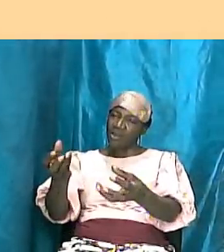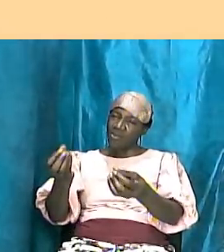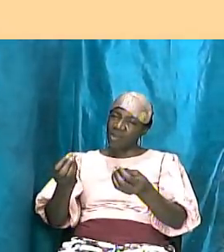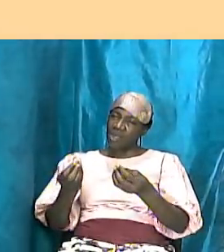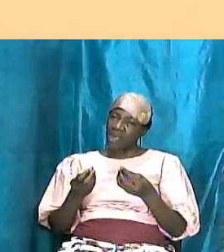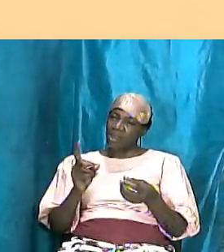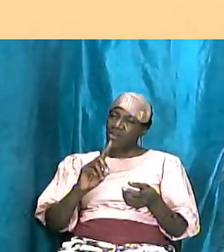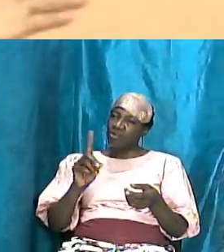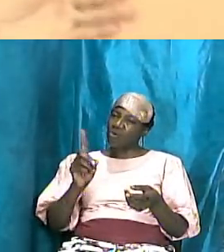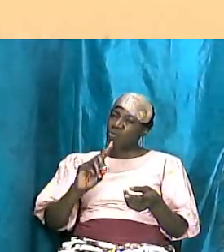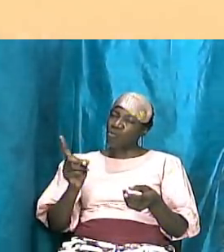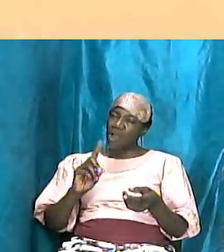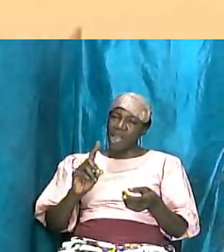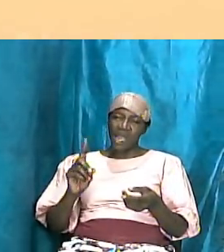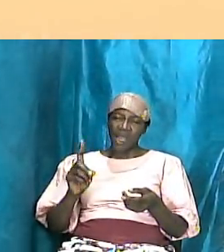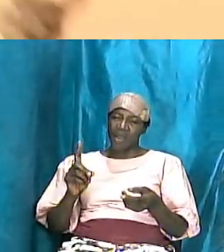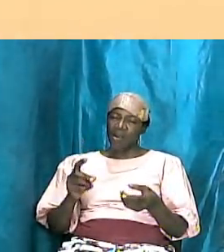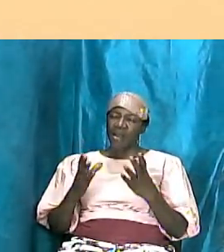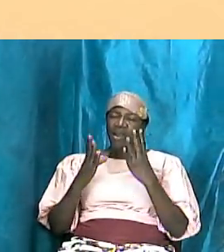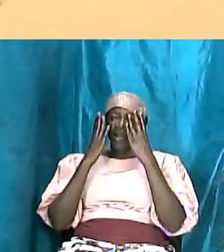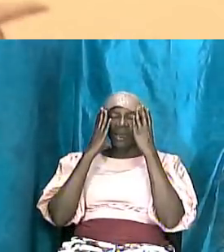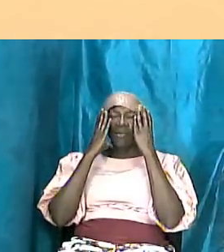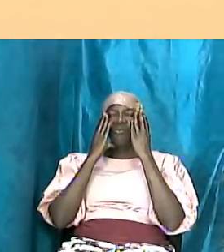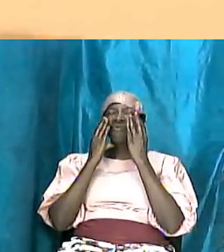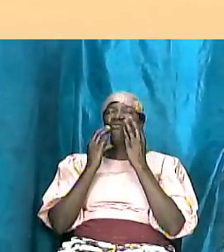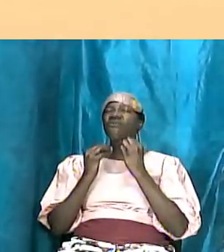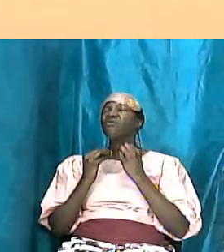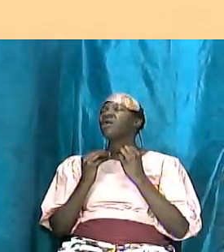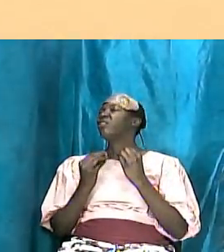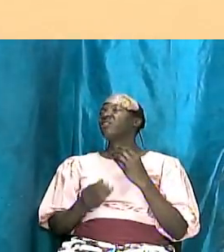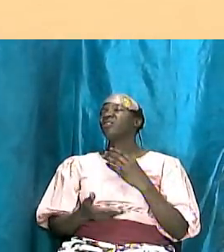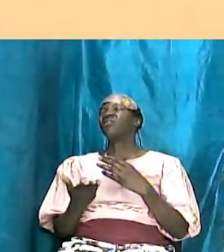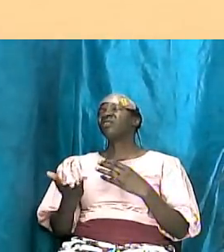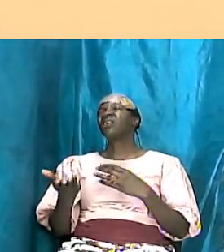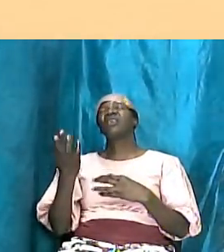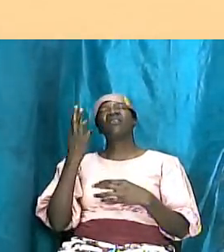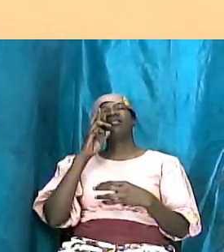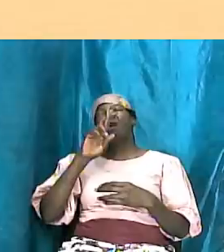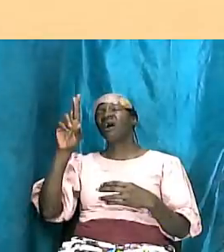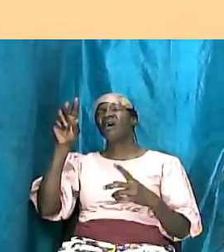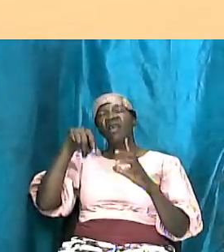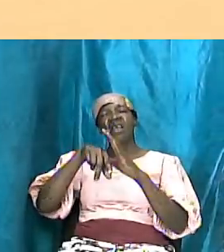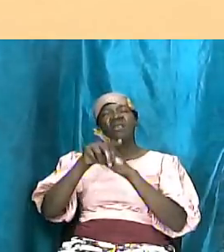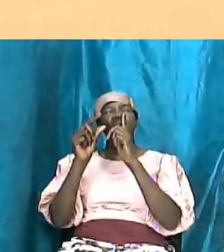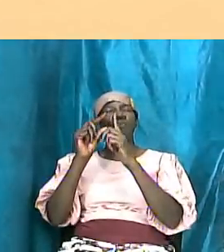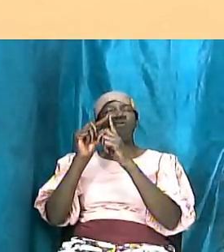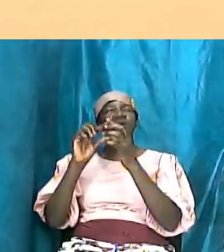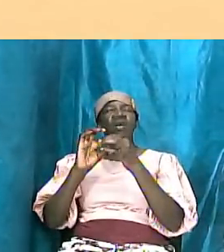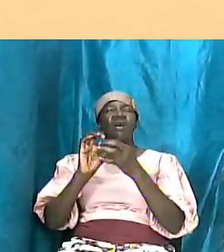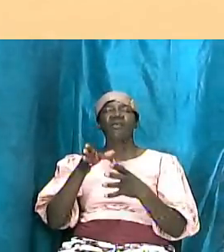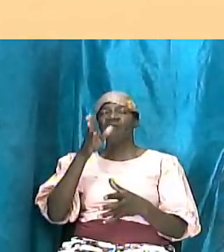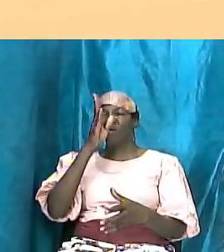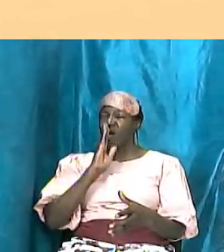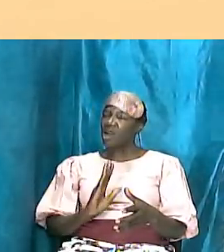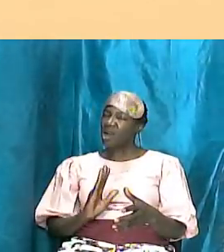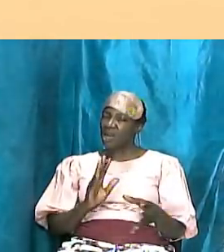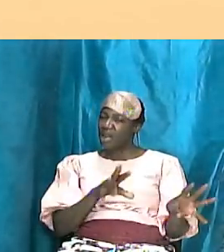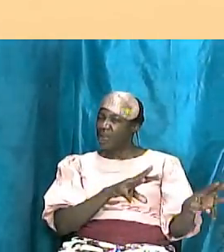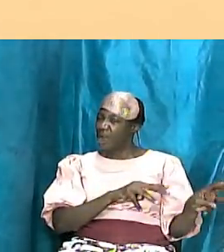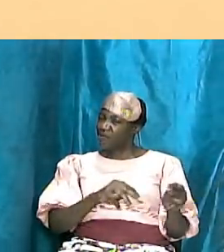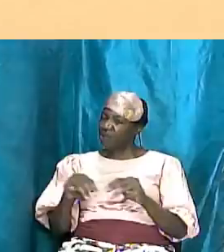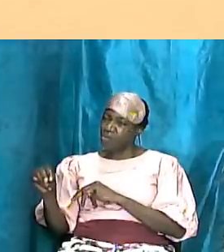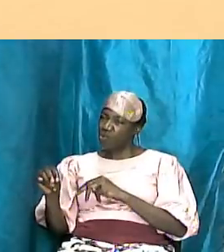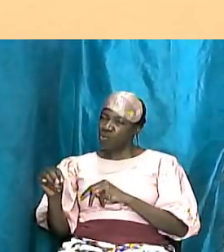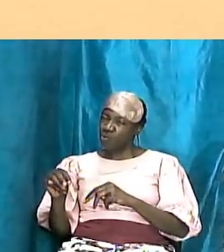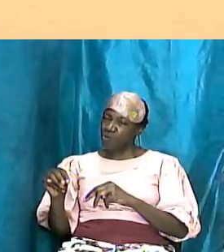where the treasures are, even in the Word of Almighty God. You've got to move at it